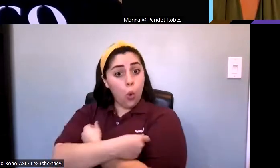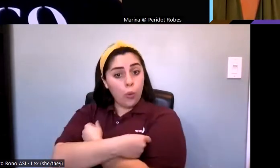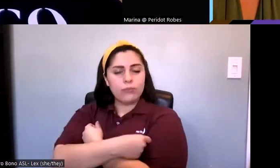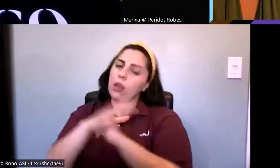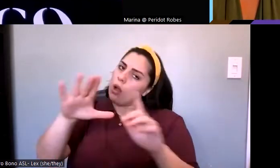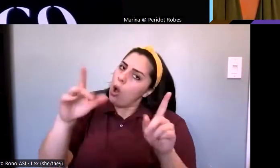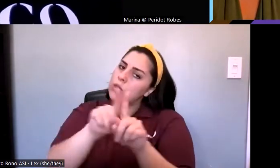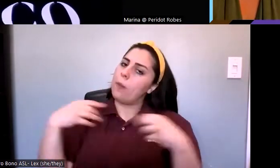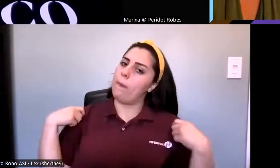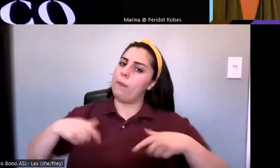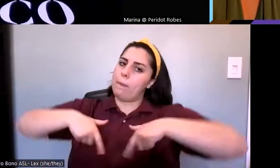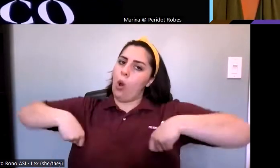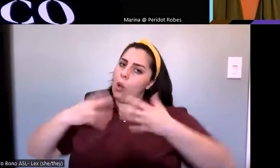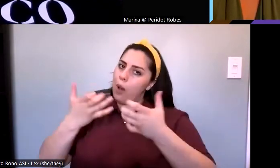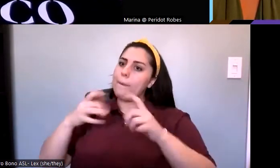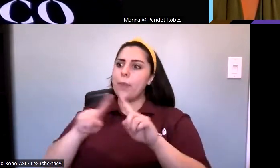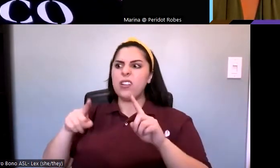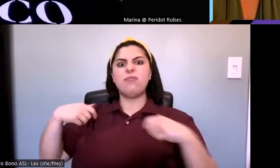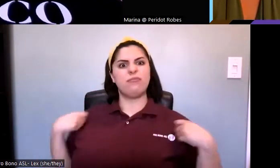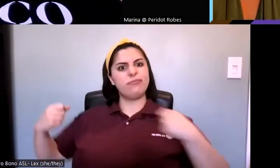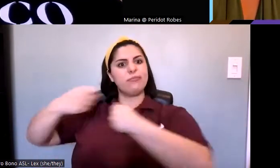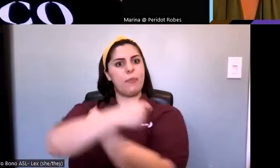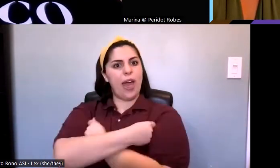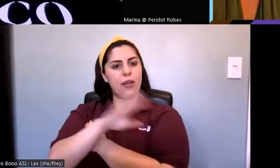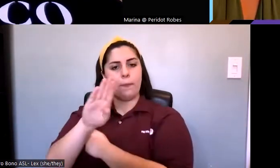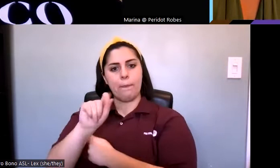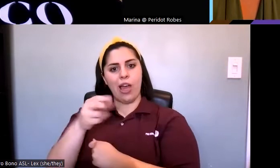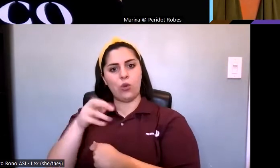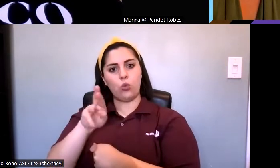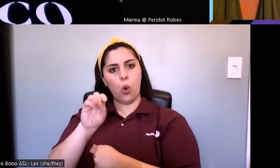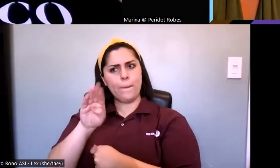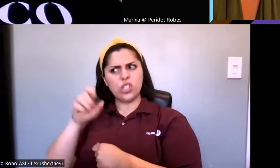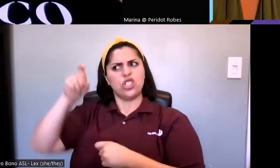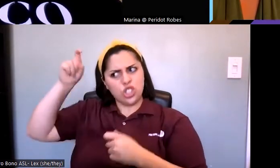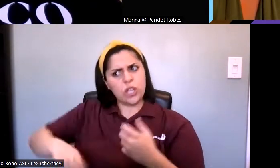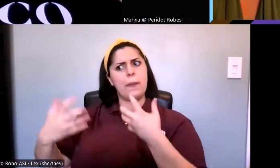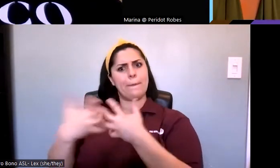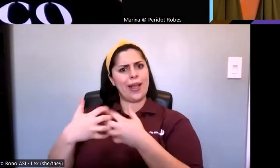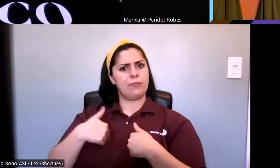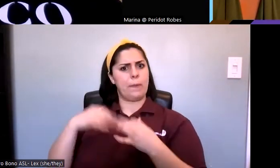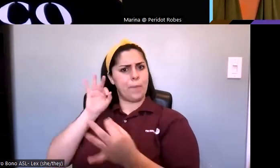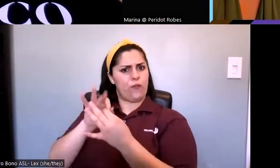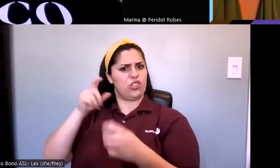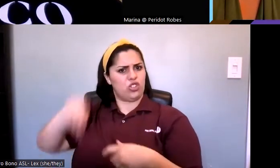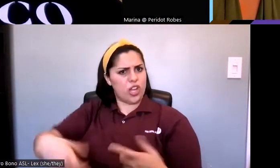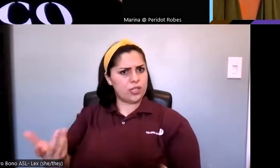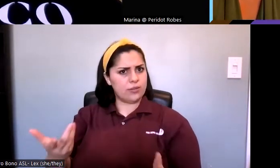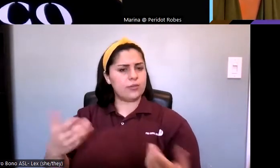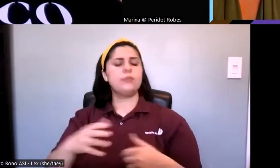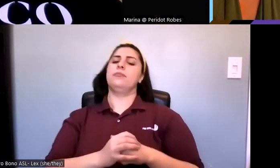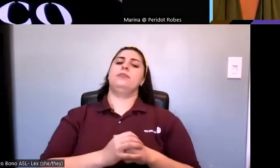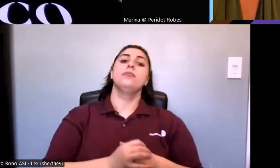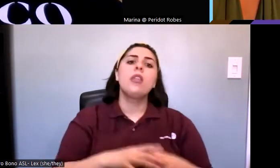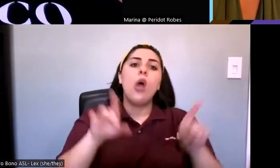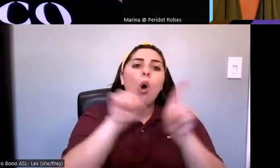But and I wanted something to get for myself. I mean, I'm not going to wear an evening gown once a week. I'm